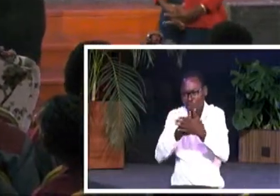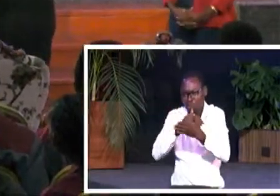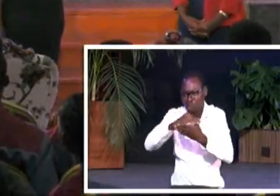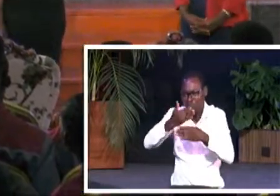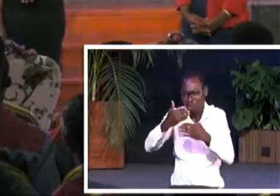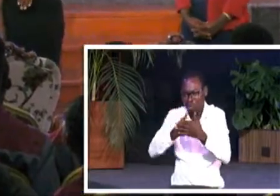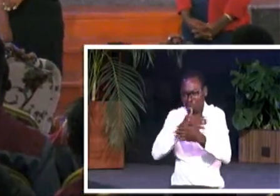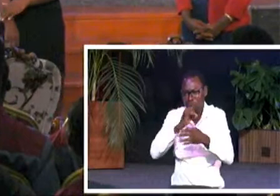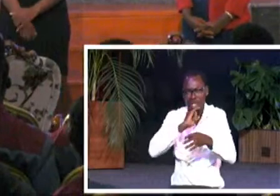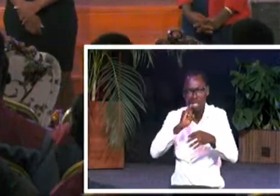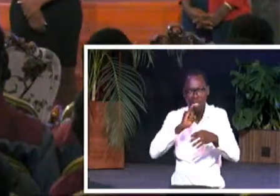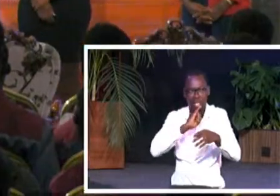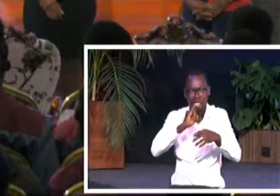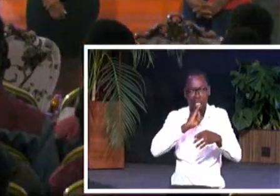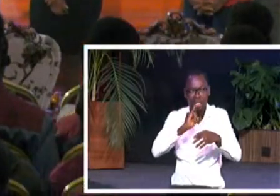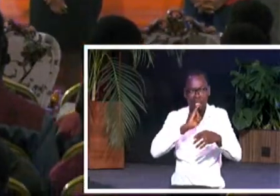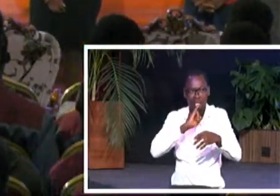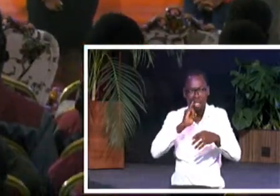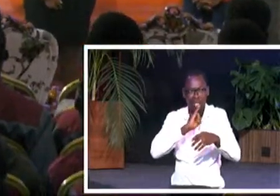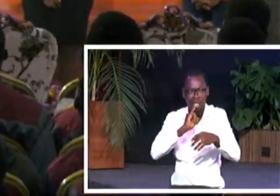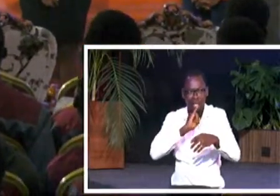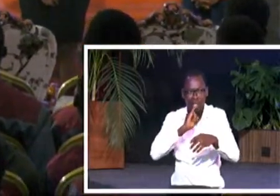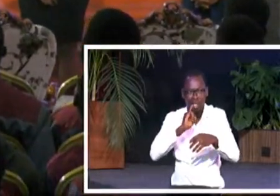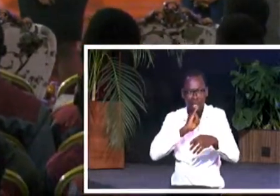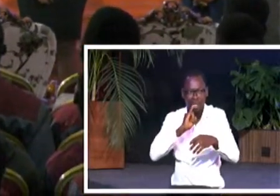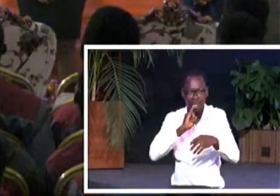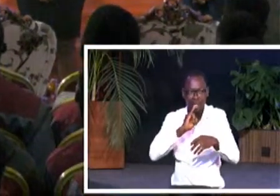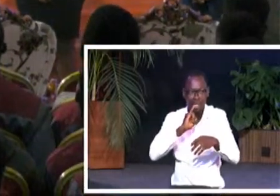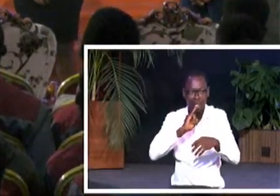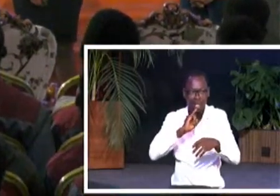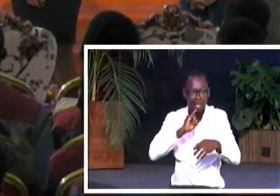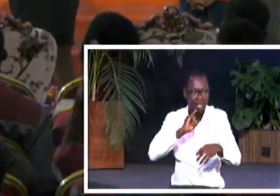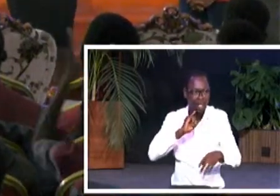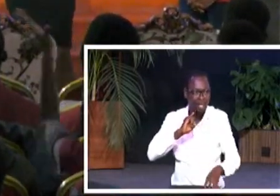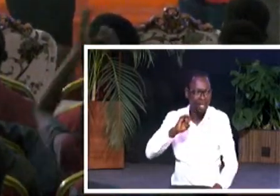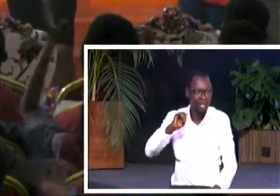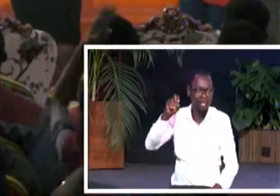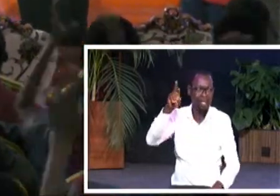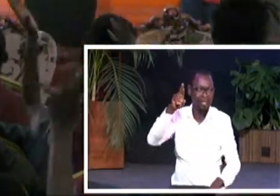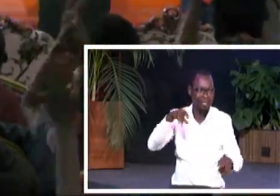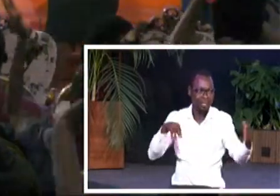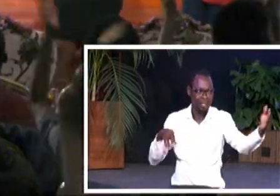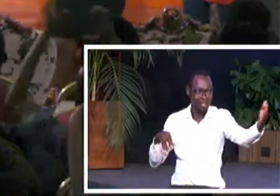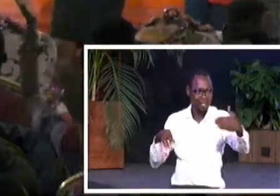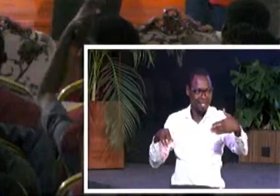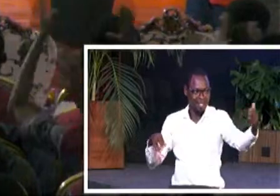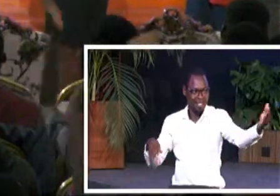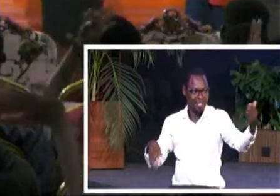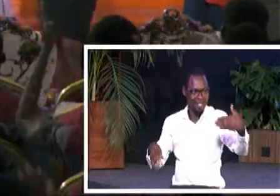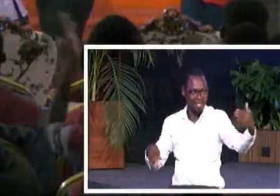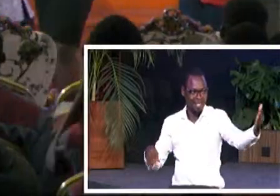laptop, is Bejo Rita Yay.